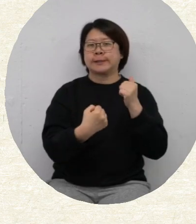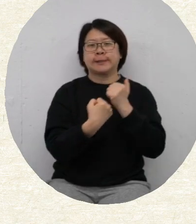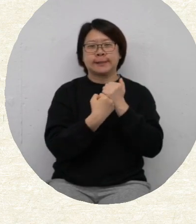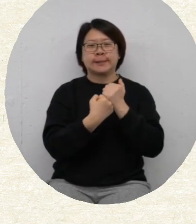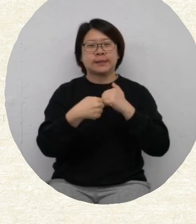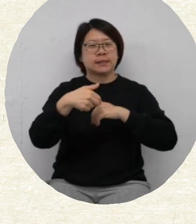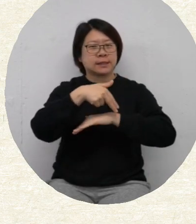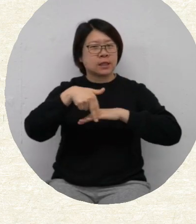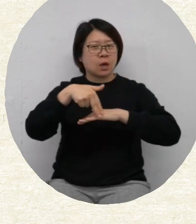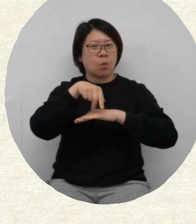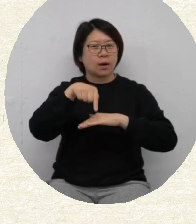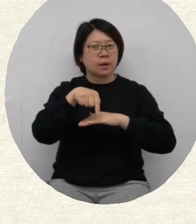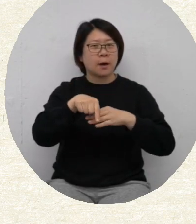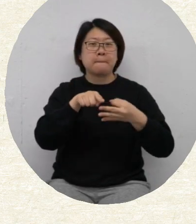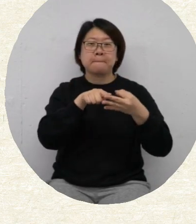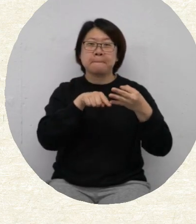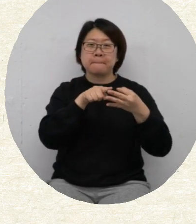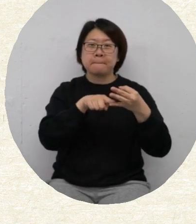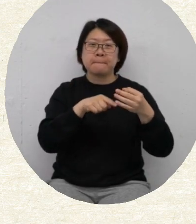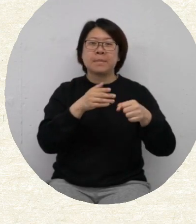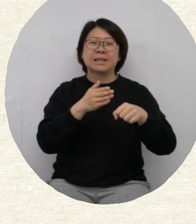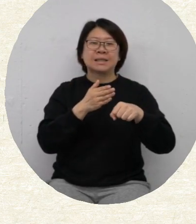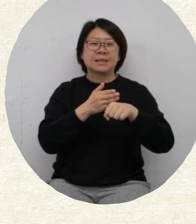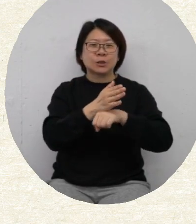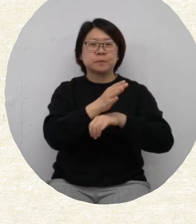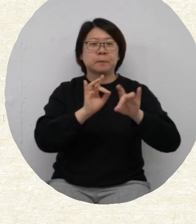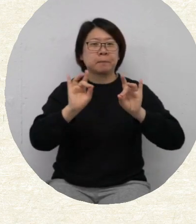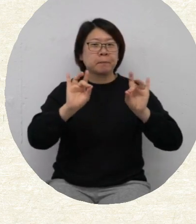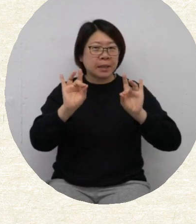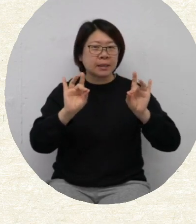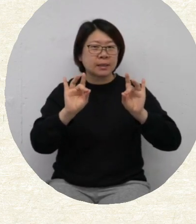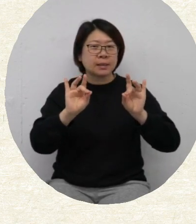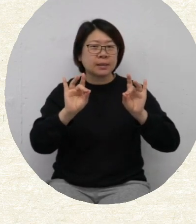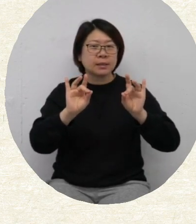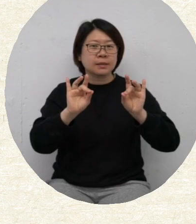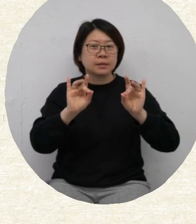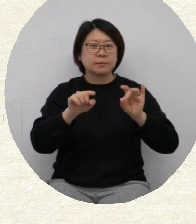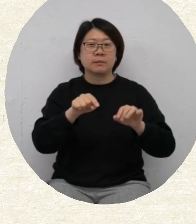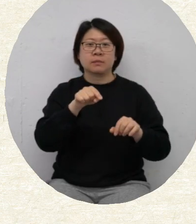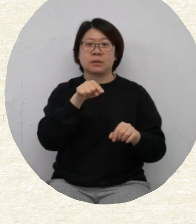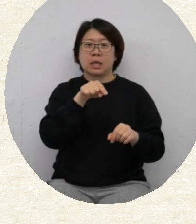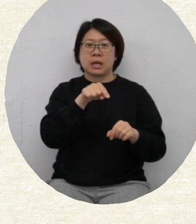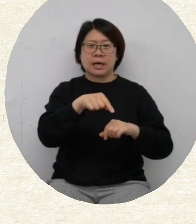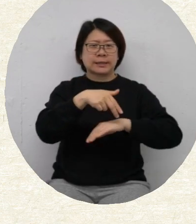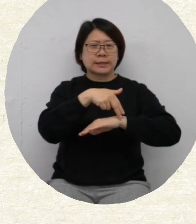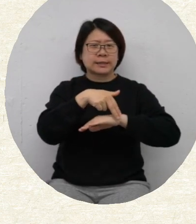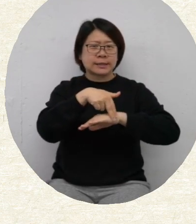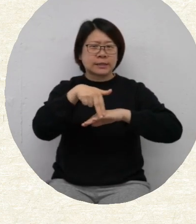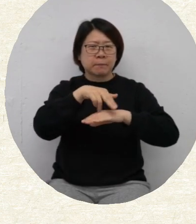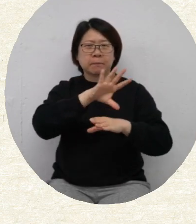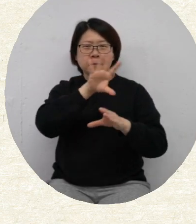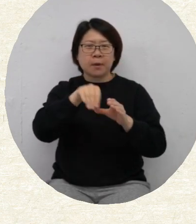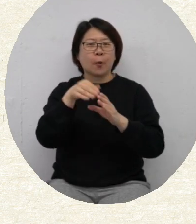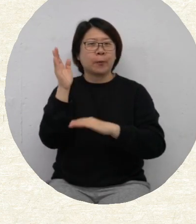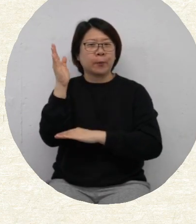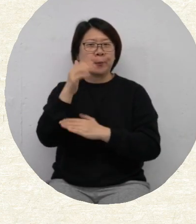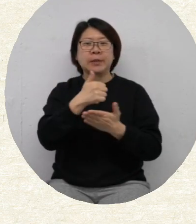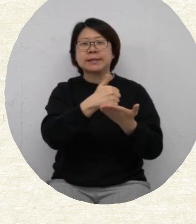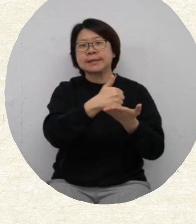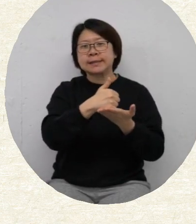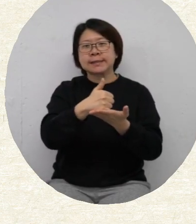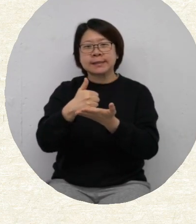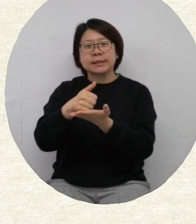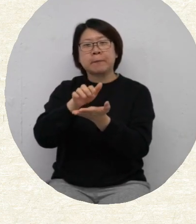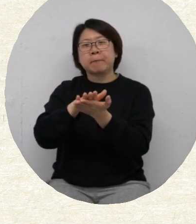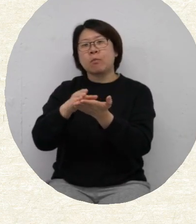and Tourism Bureau for supporting us in this project, which is named Beyond Paper. And this is part of a series of talks